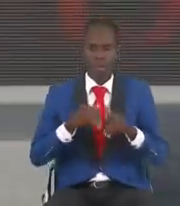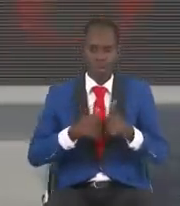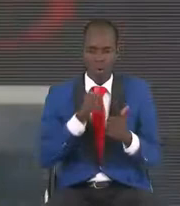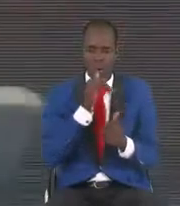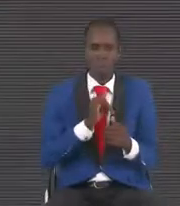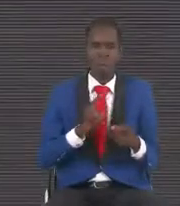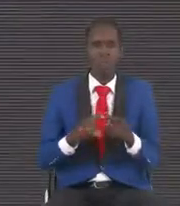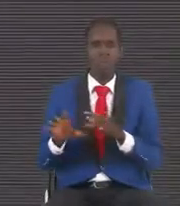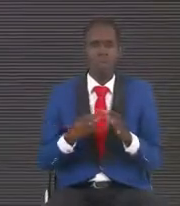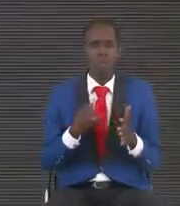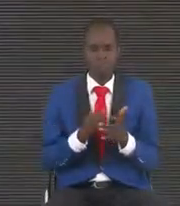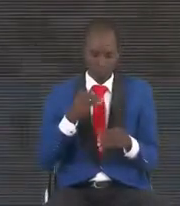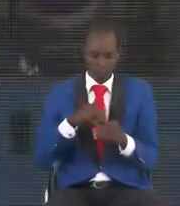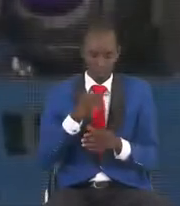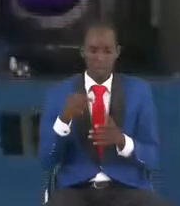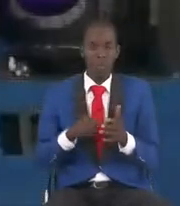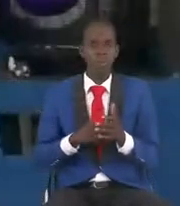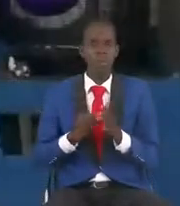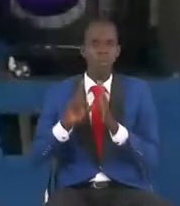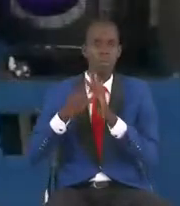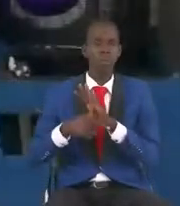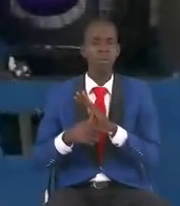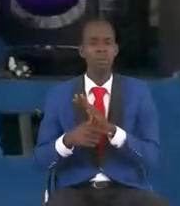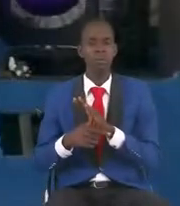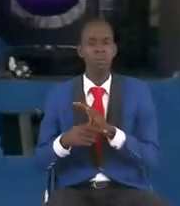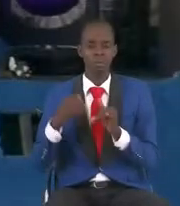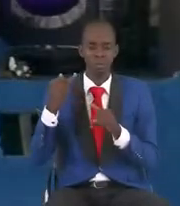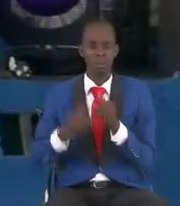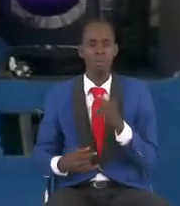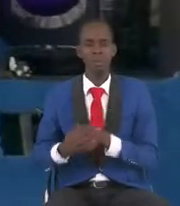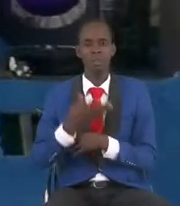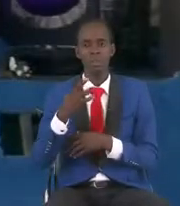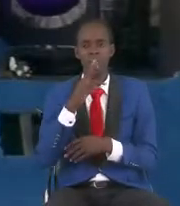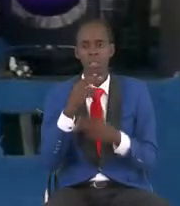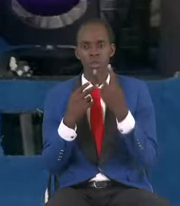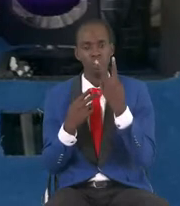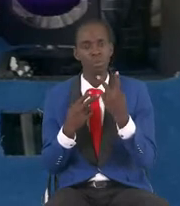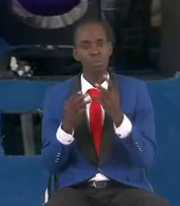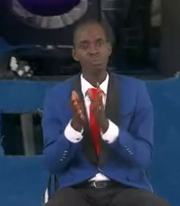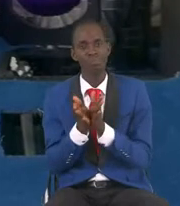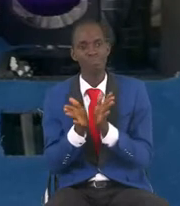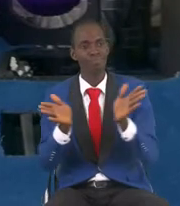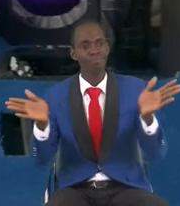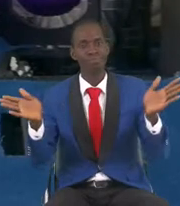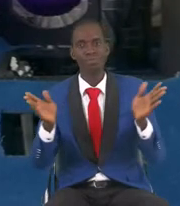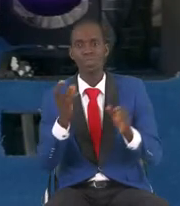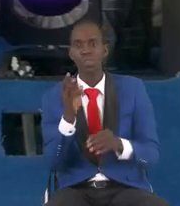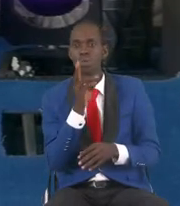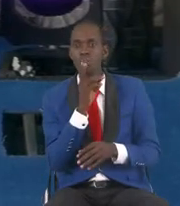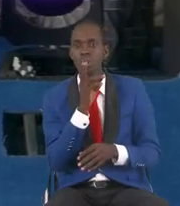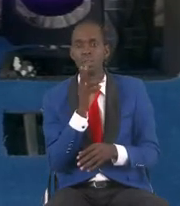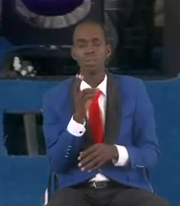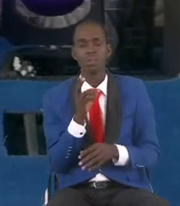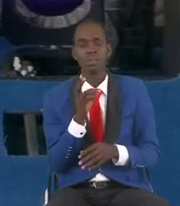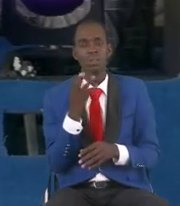in these last days? There are two streams of prophecies for the last days. Three